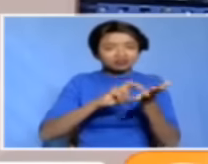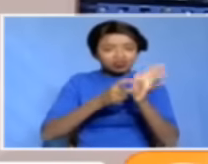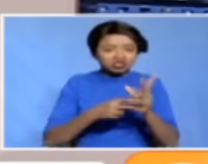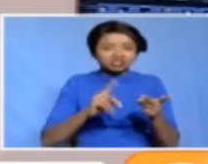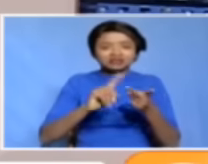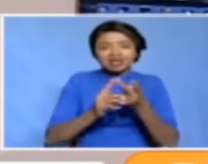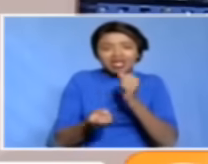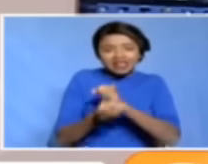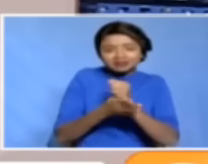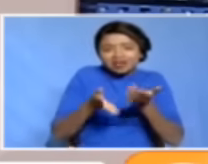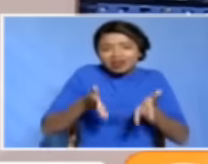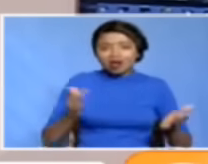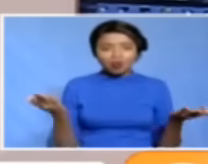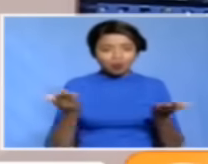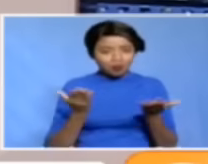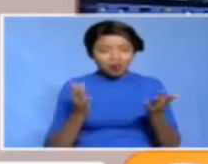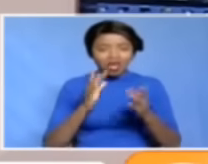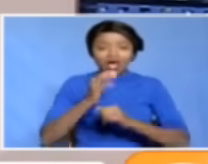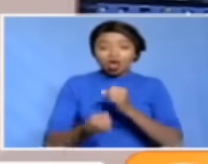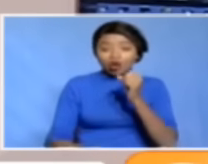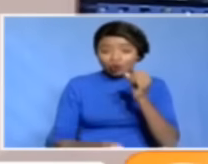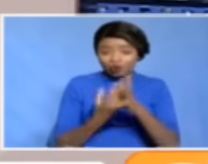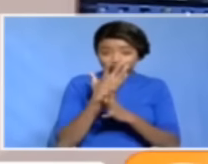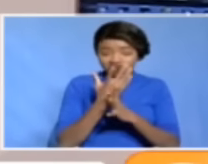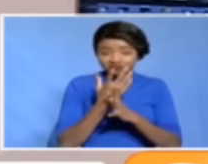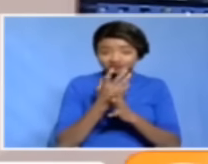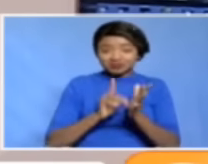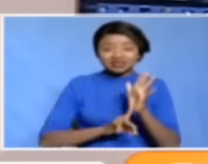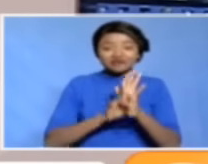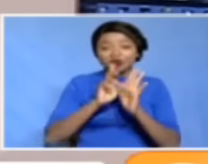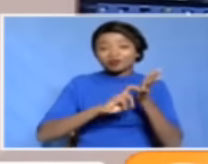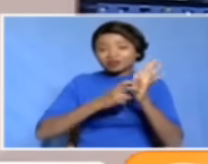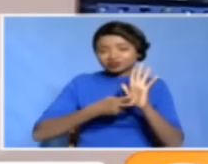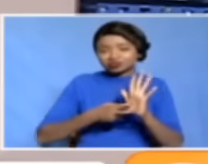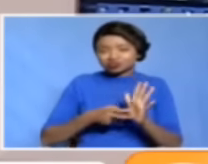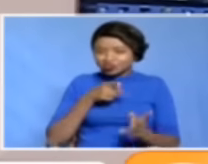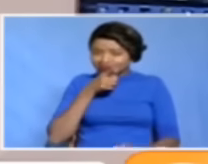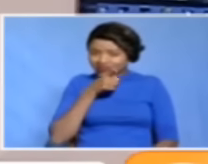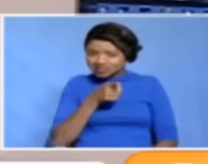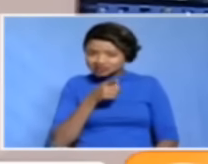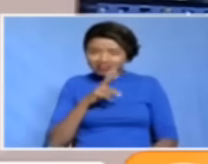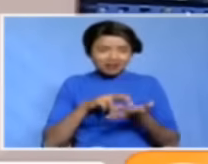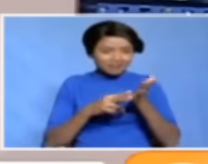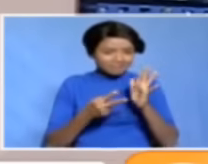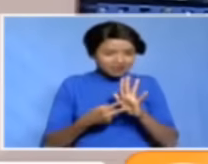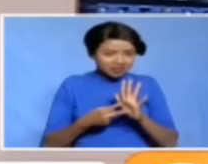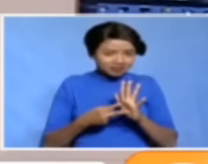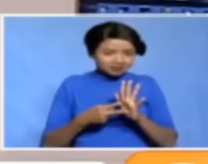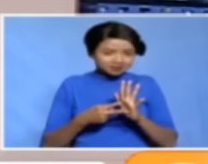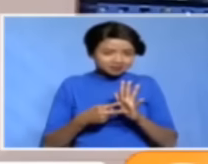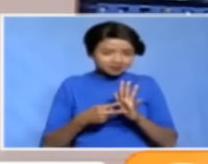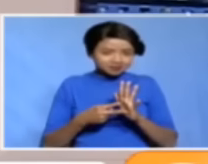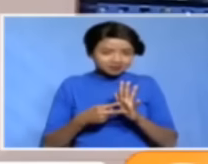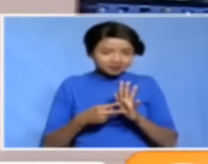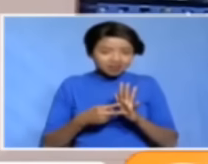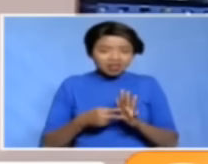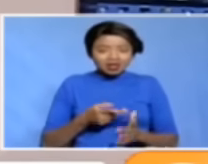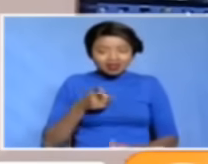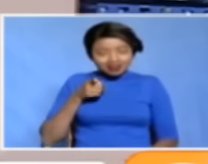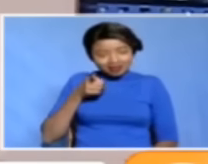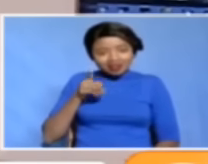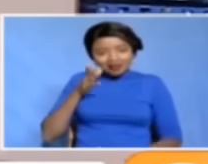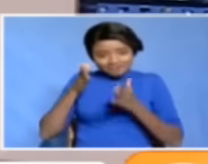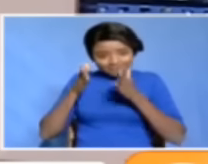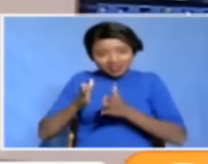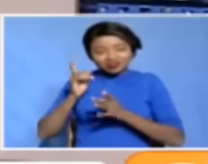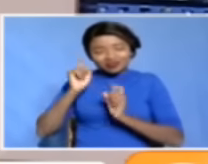are with them. And launching development projects. Does this mean now then, that he has to check with this